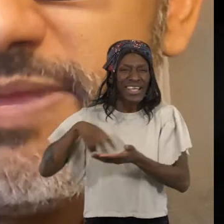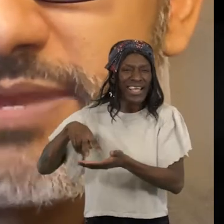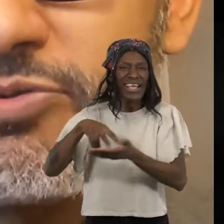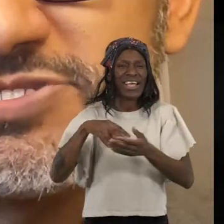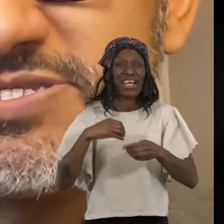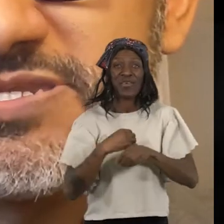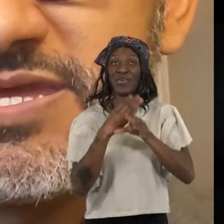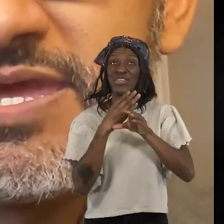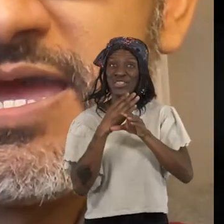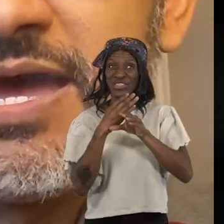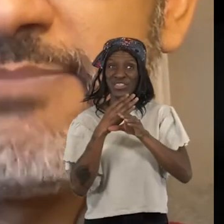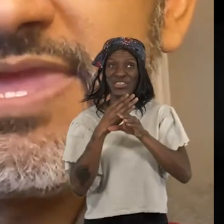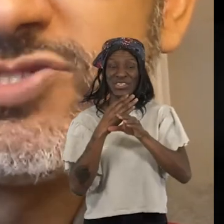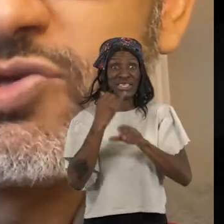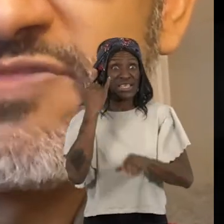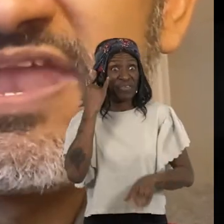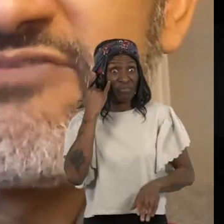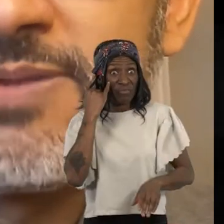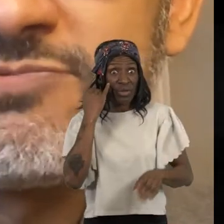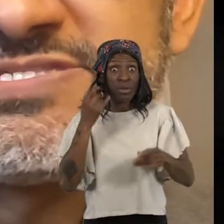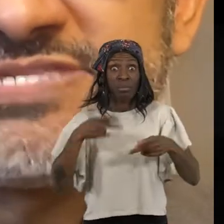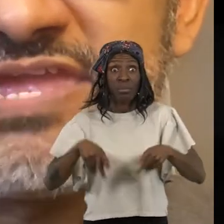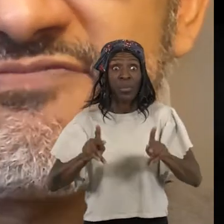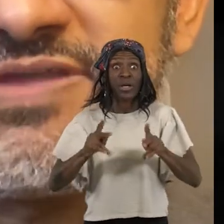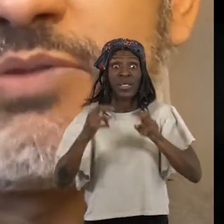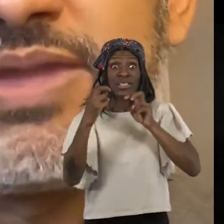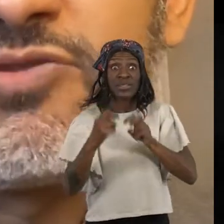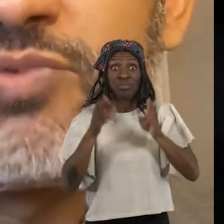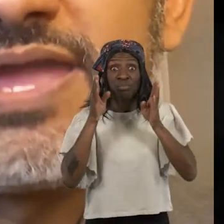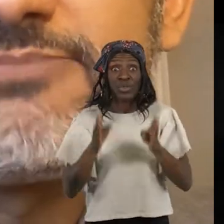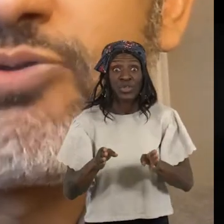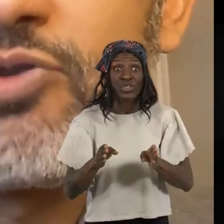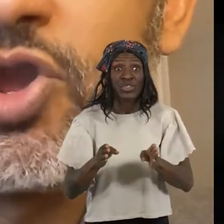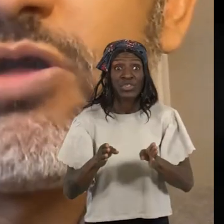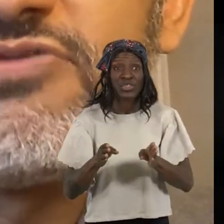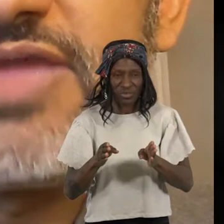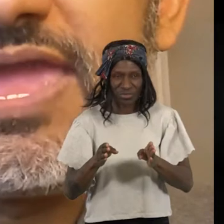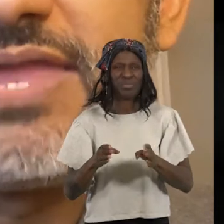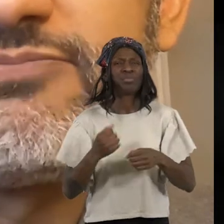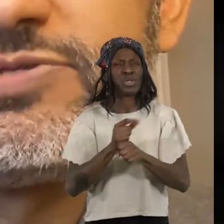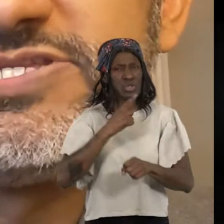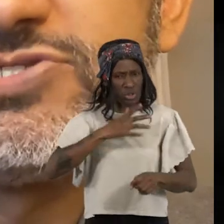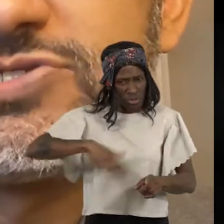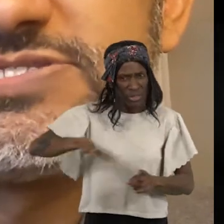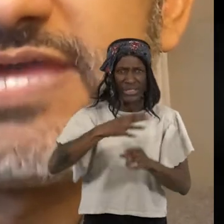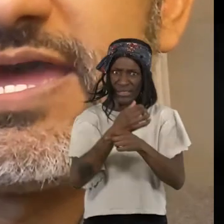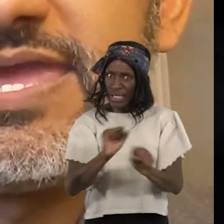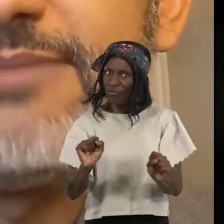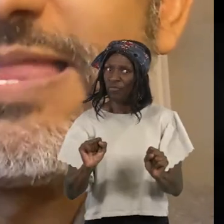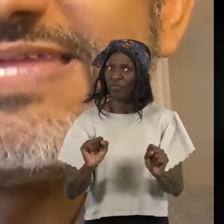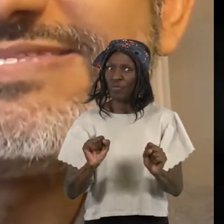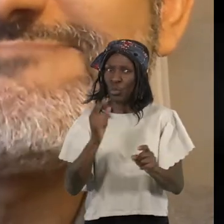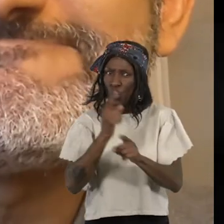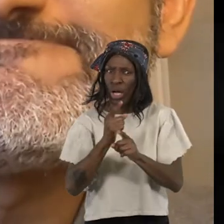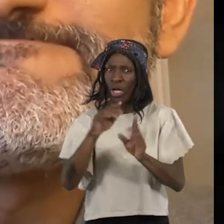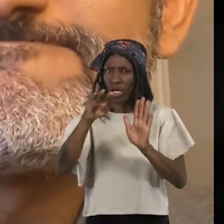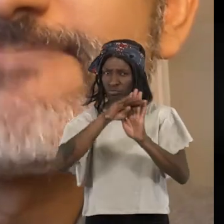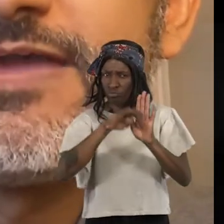could meet in person, making sure that everybody was safe and that we had the right protocols and procedures in